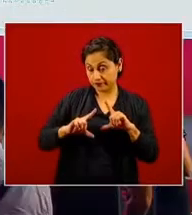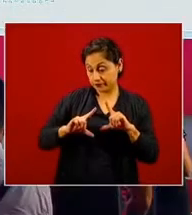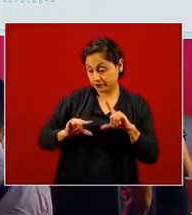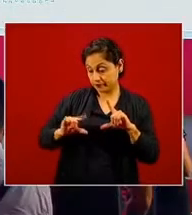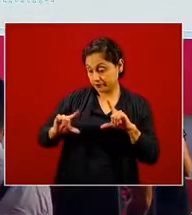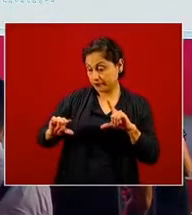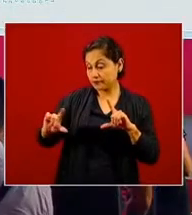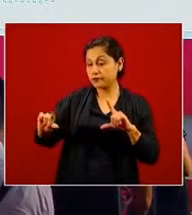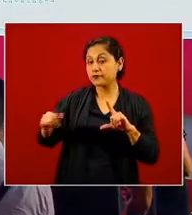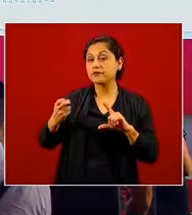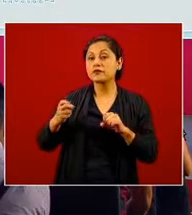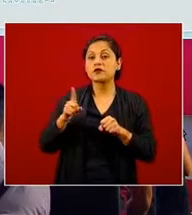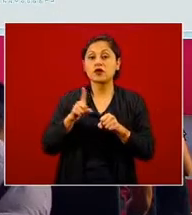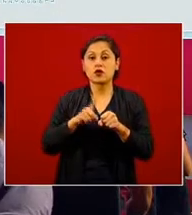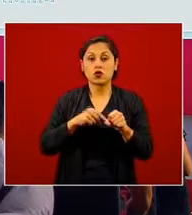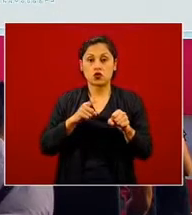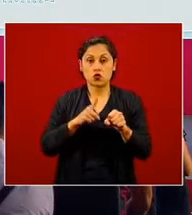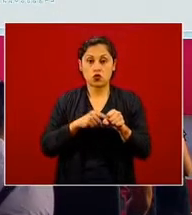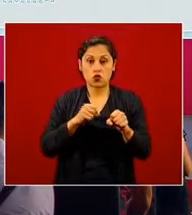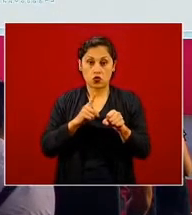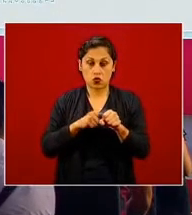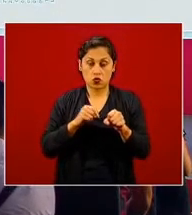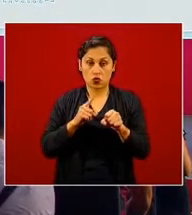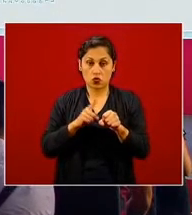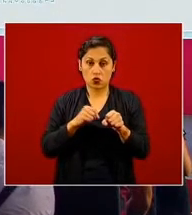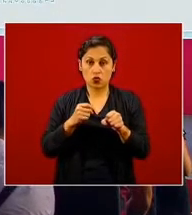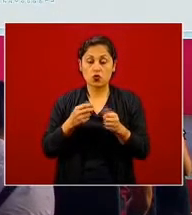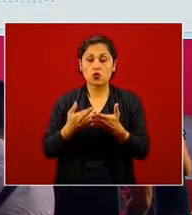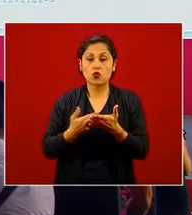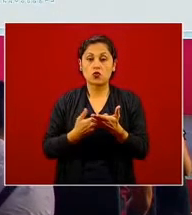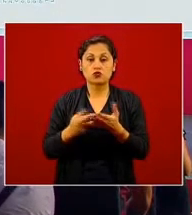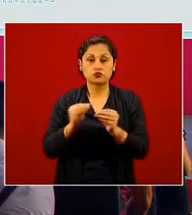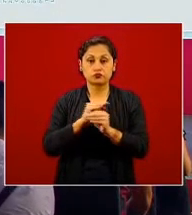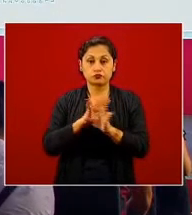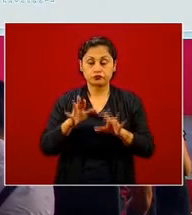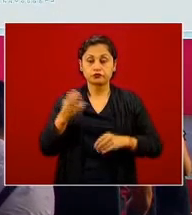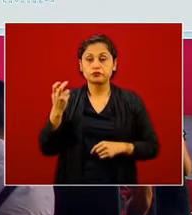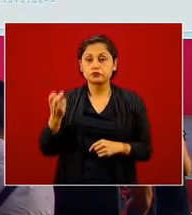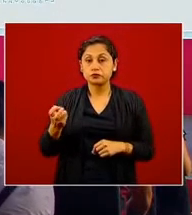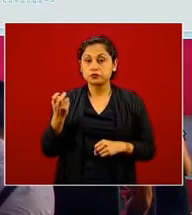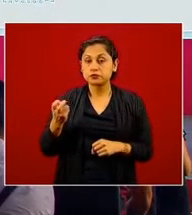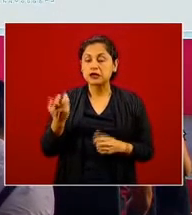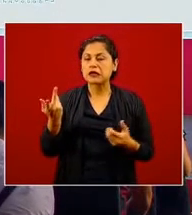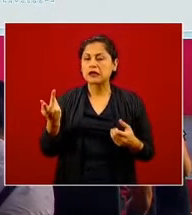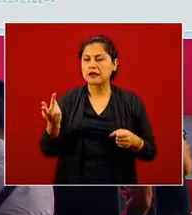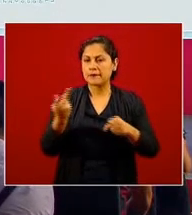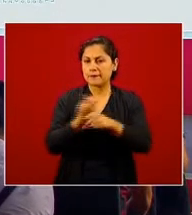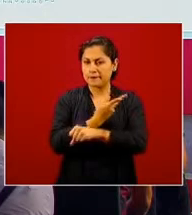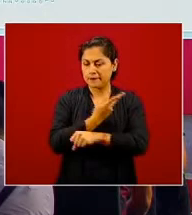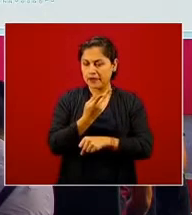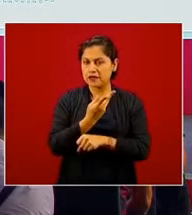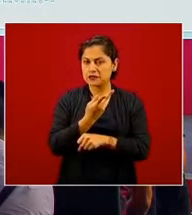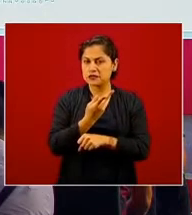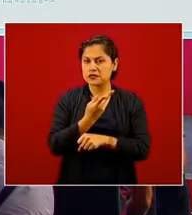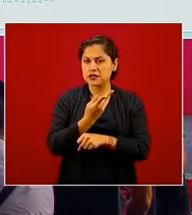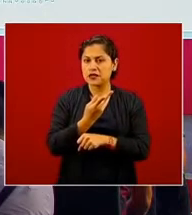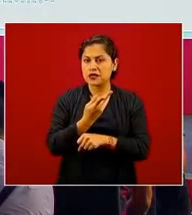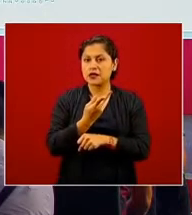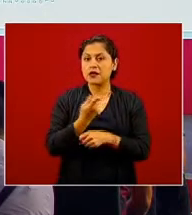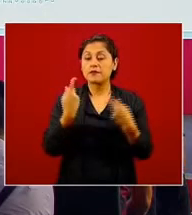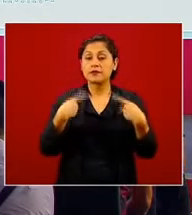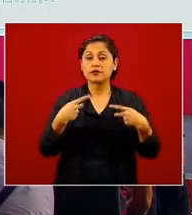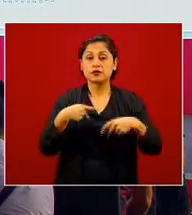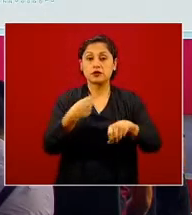These columns, the bar graphs here that you see in magenta color, these are cases that